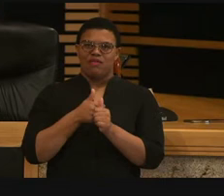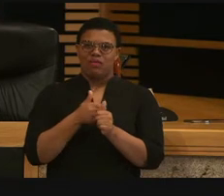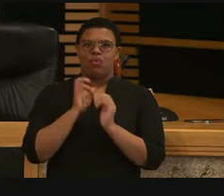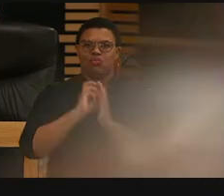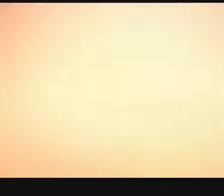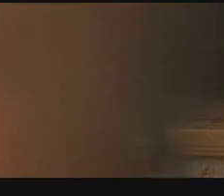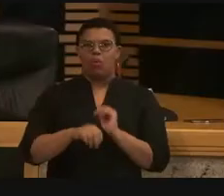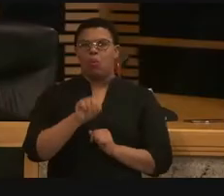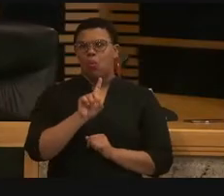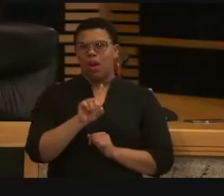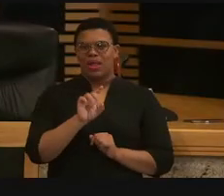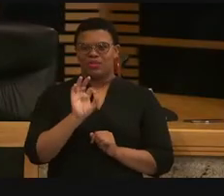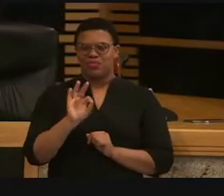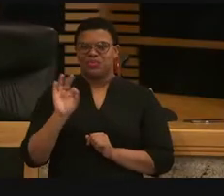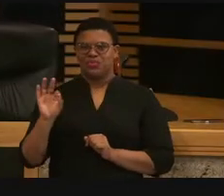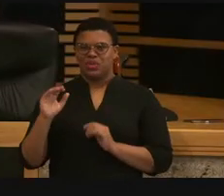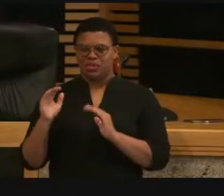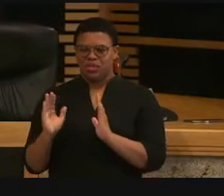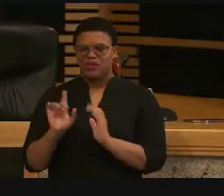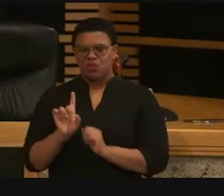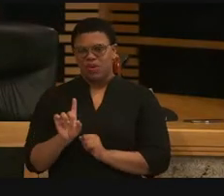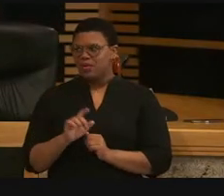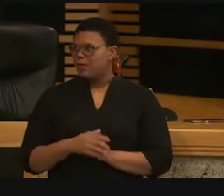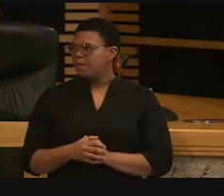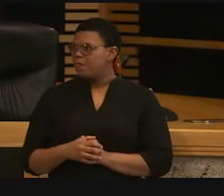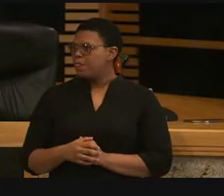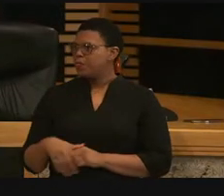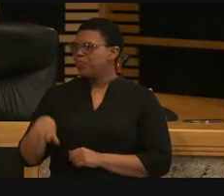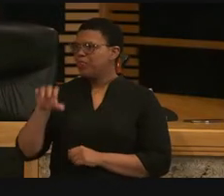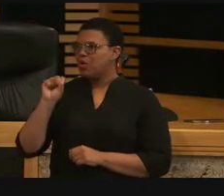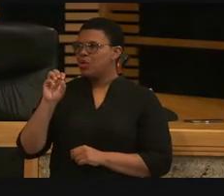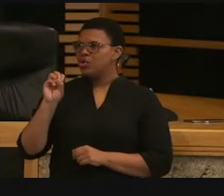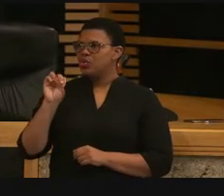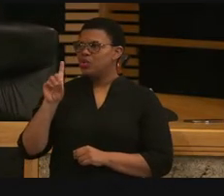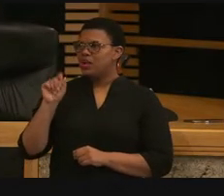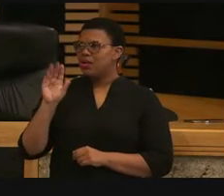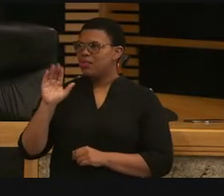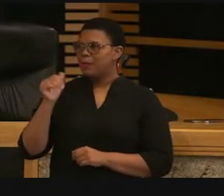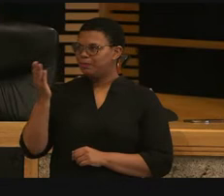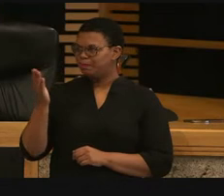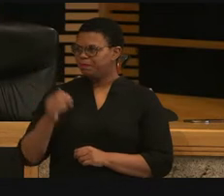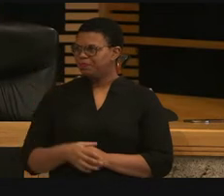133, subsection 1. Thank you very much. Honorable Sondaba.